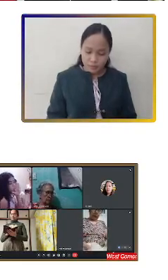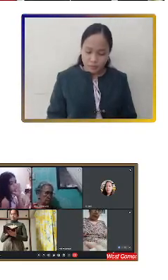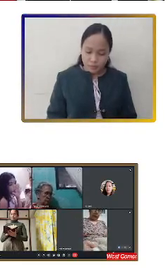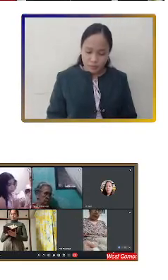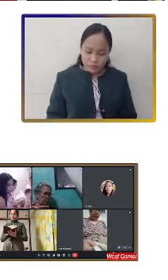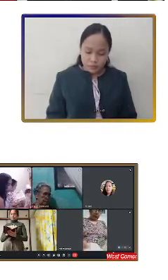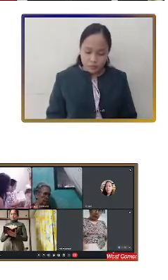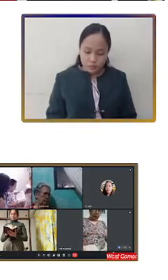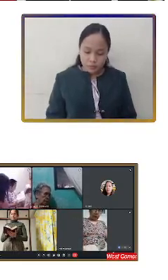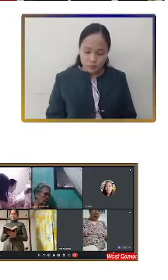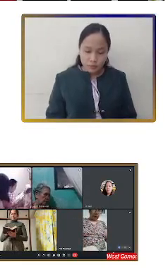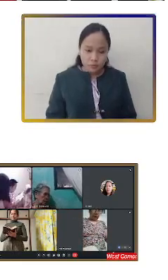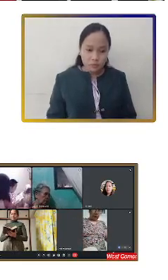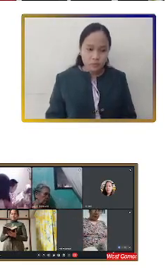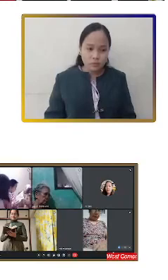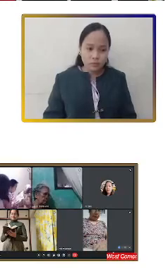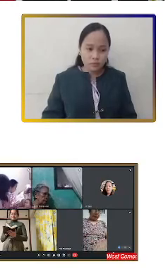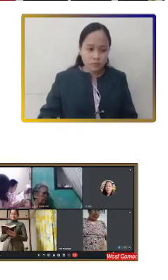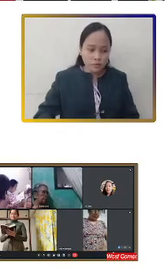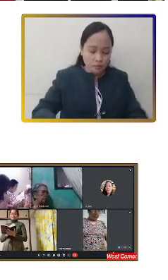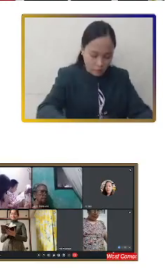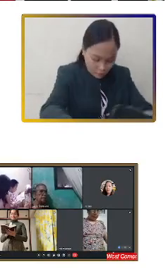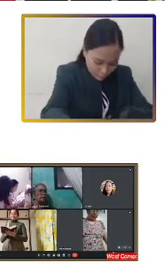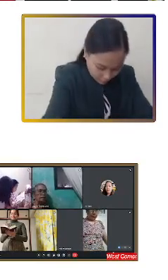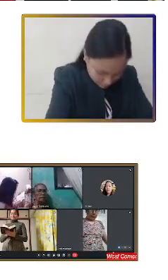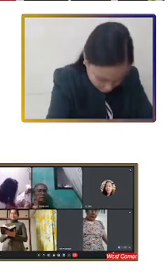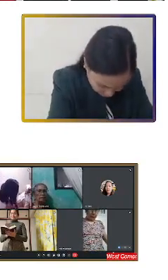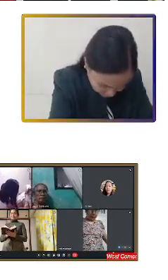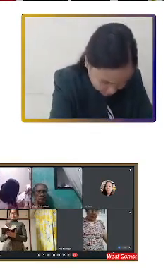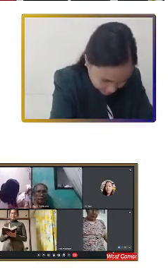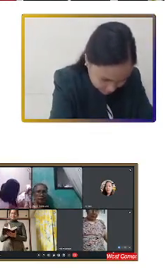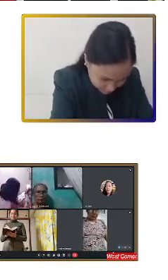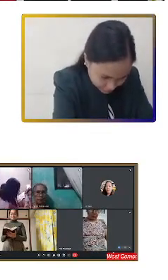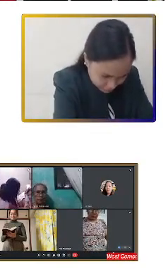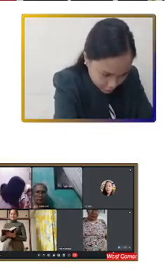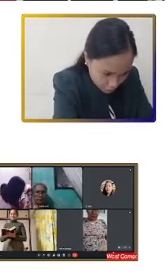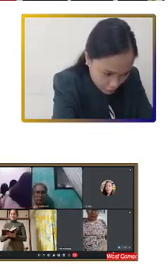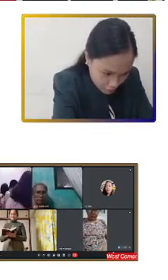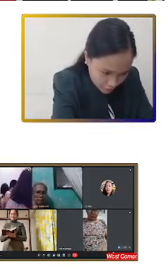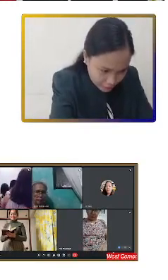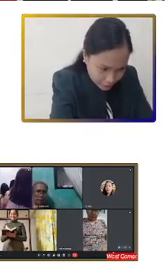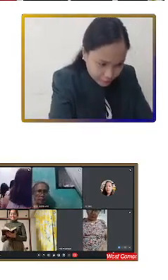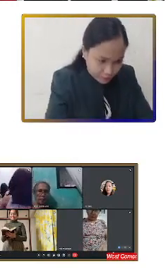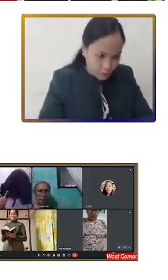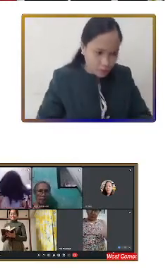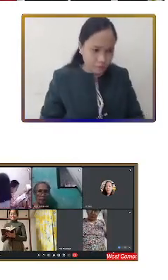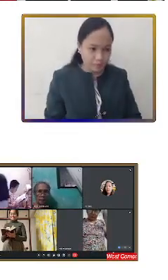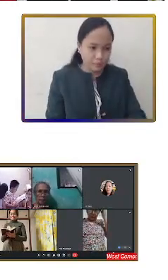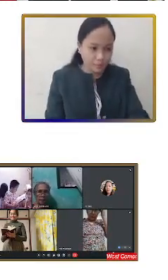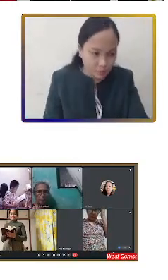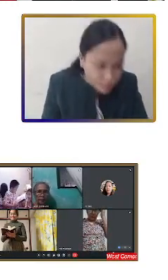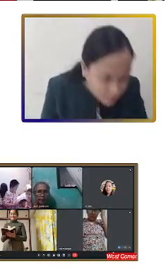Ay, ayun pala si Rick, ayun ka pala si Sir Rafi, tinutukoy ko ha, hindi ka.